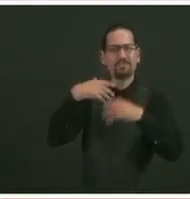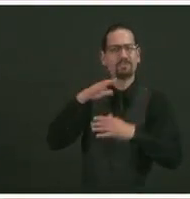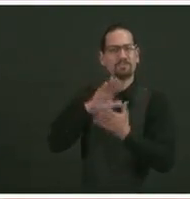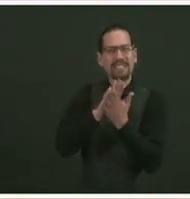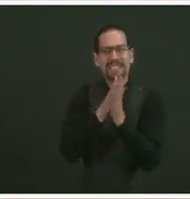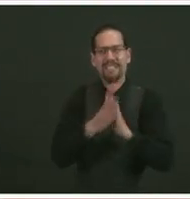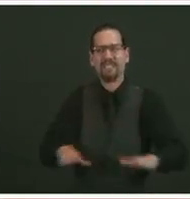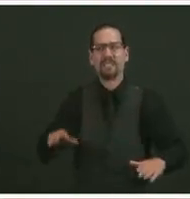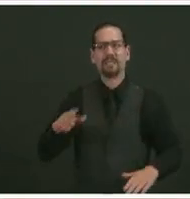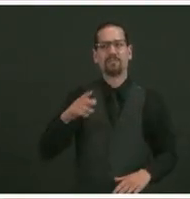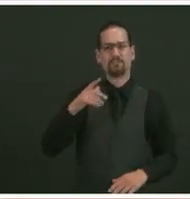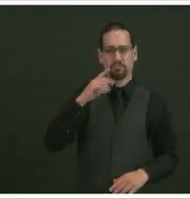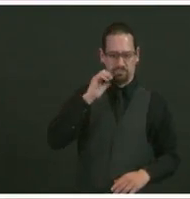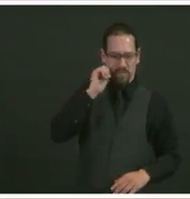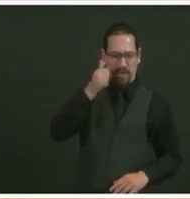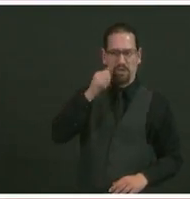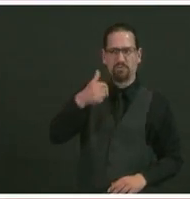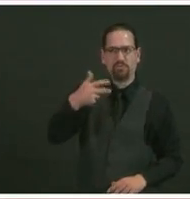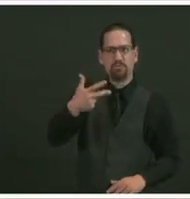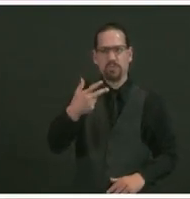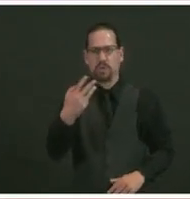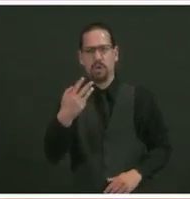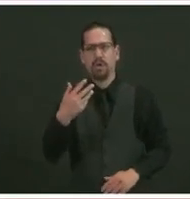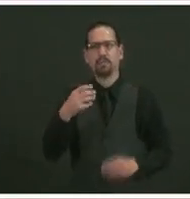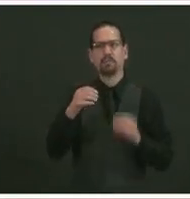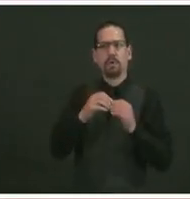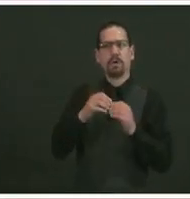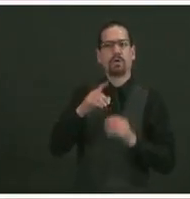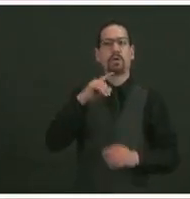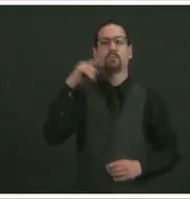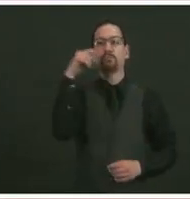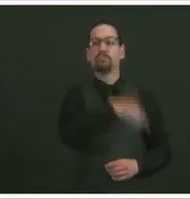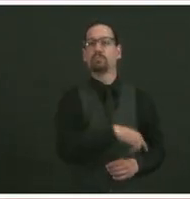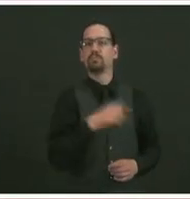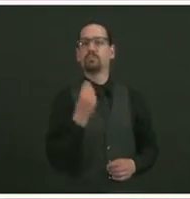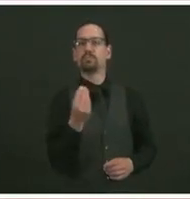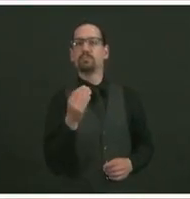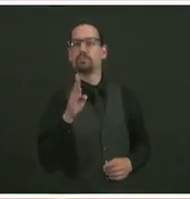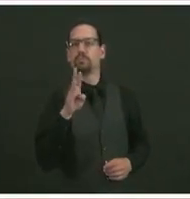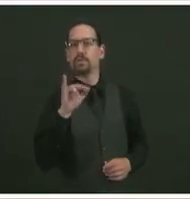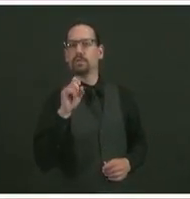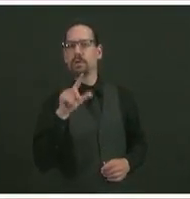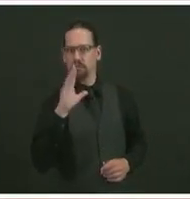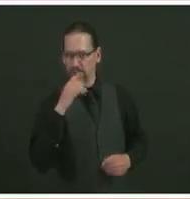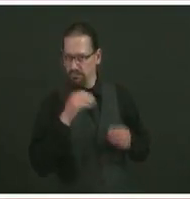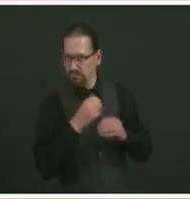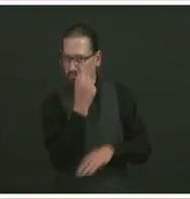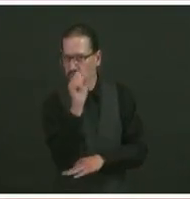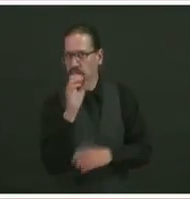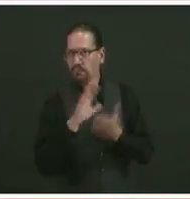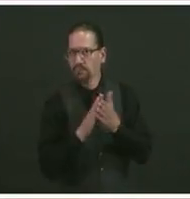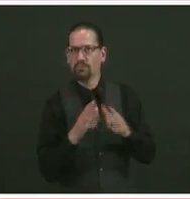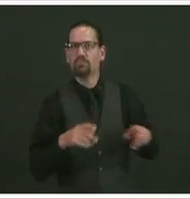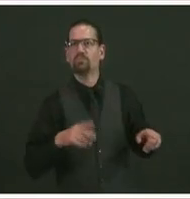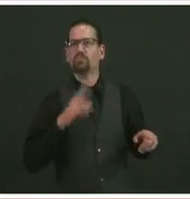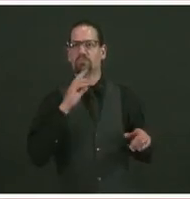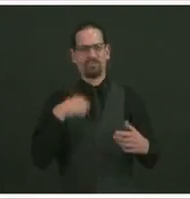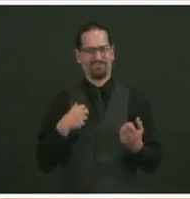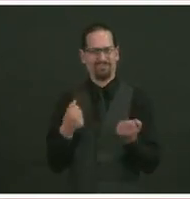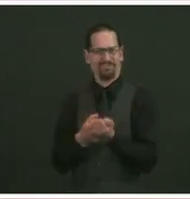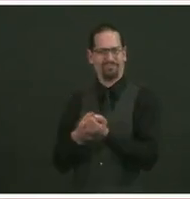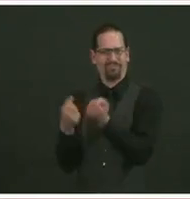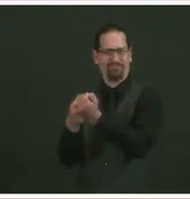and Saturday in Providence and in Bristol. We're going to do everything we can to be absolutely supportive of that. Department of Health will be there passing